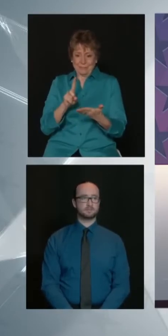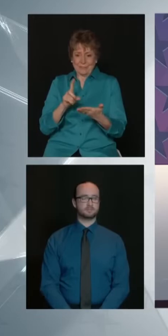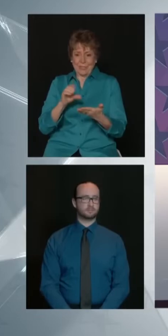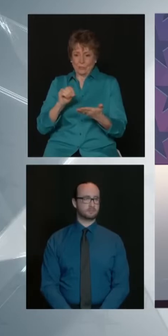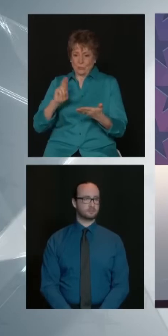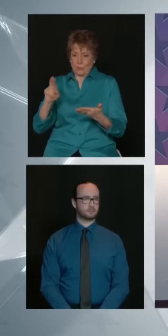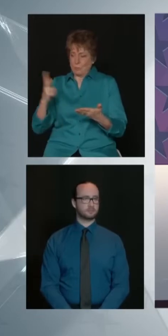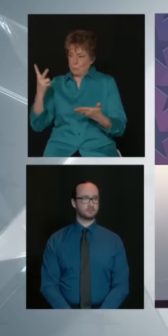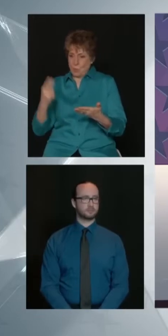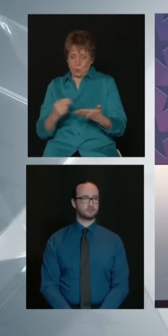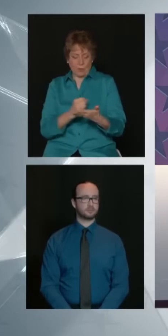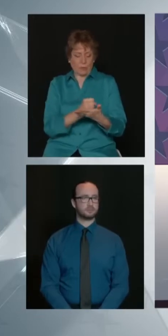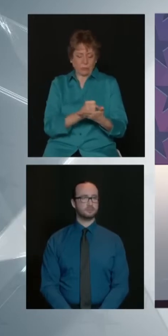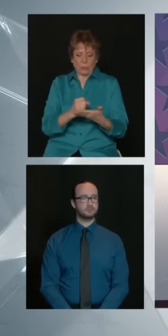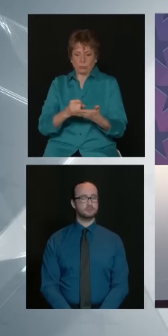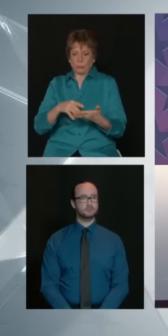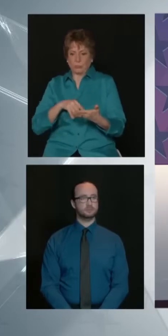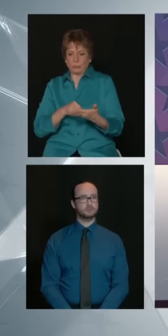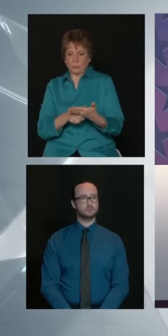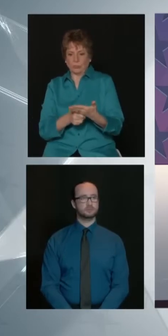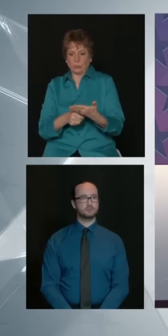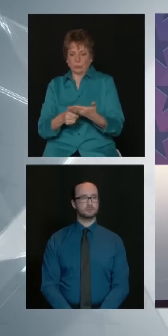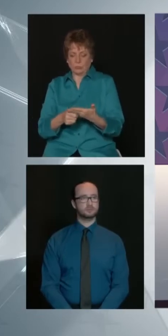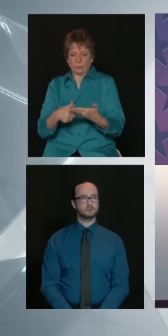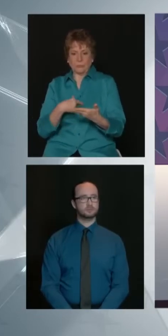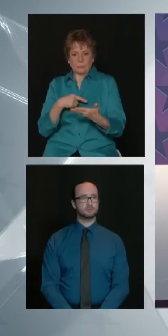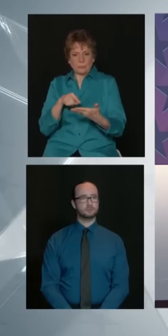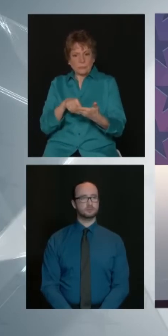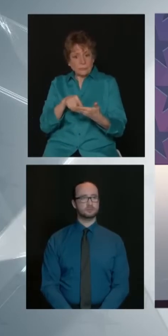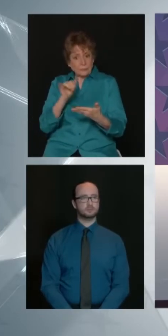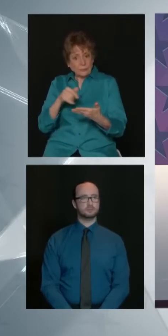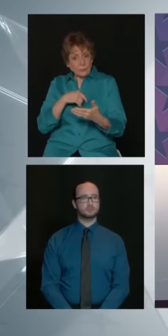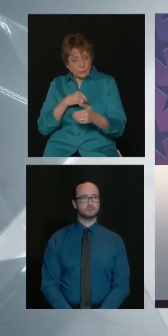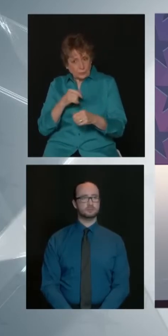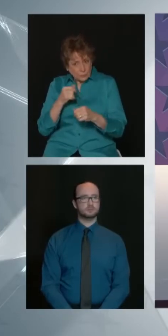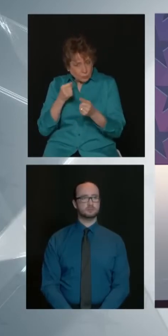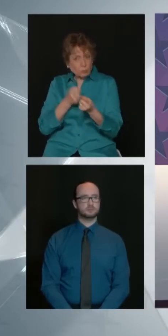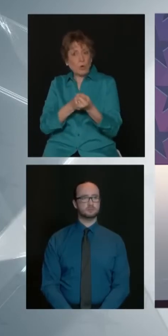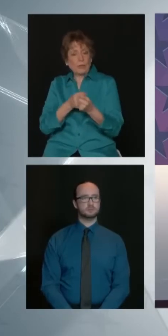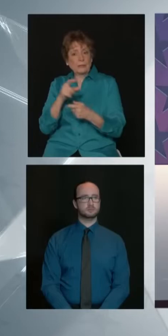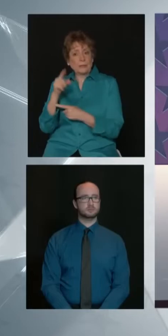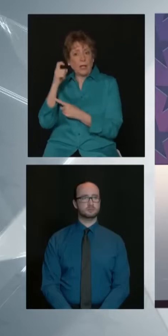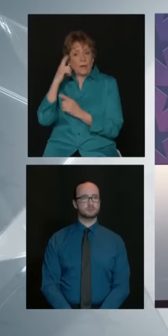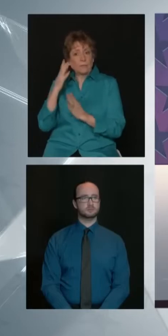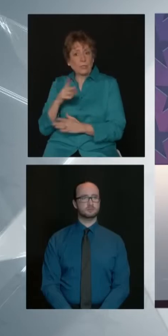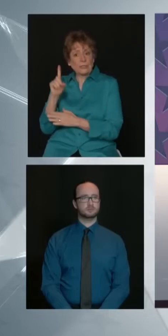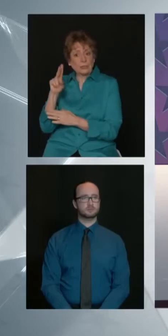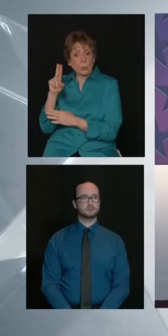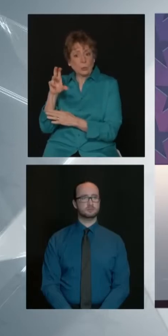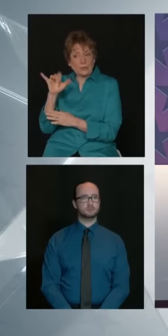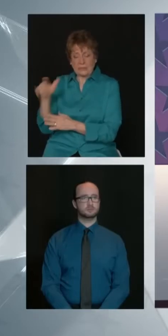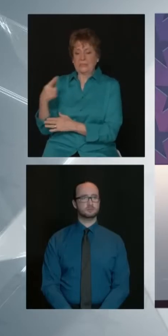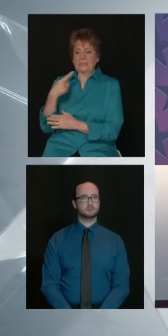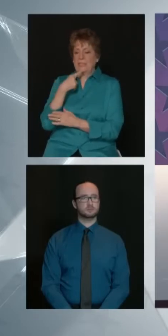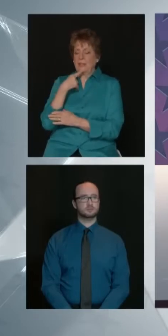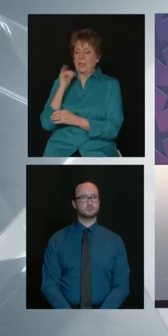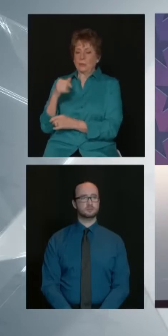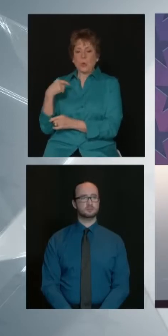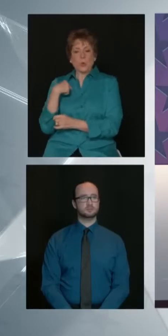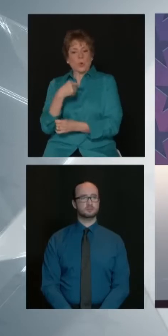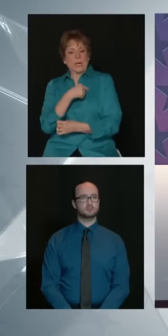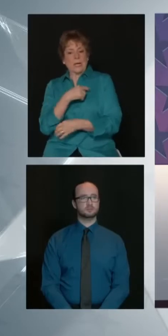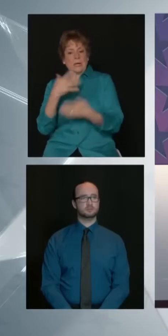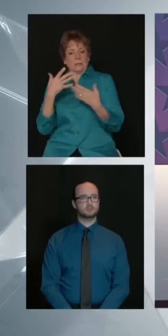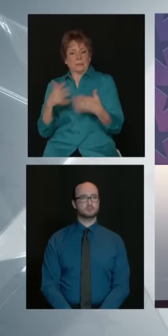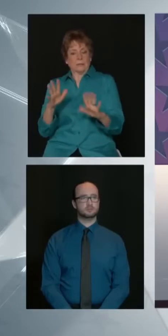our governor on this, Doug Ducey, who says we do elections well in Arizona. And we do. 80%